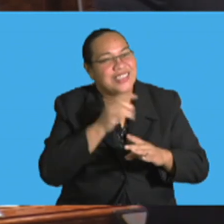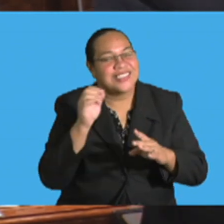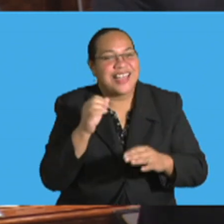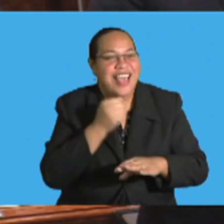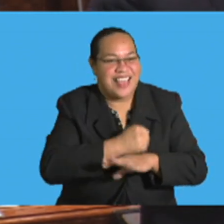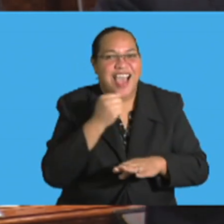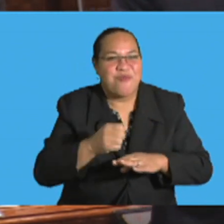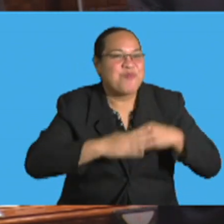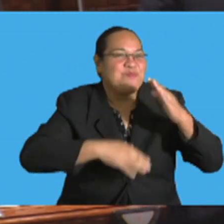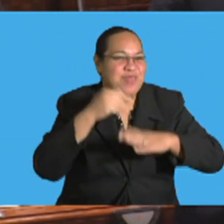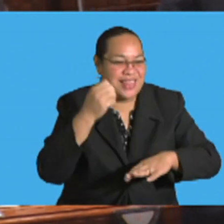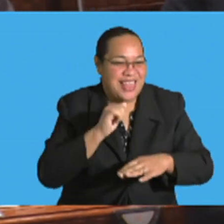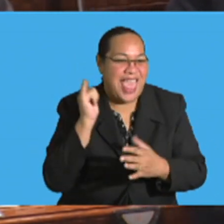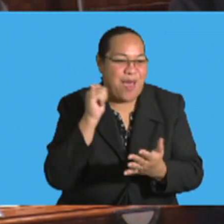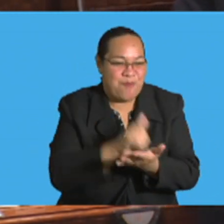airports.